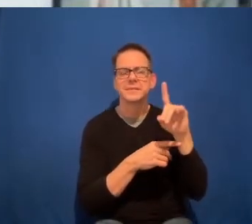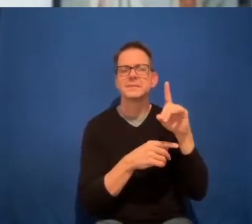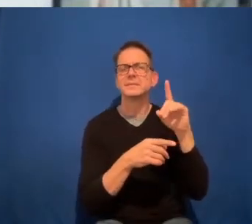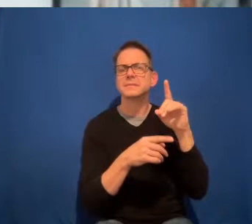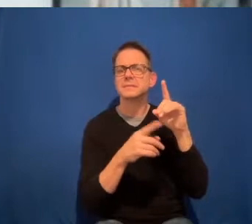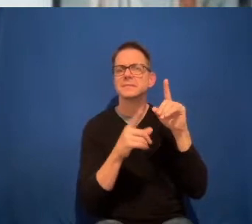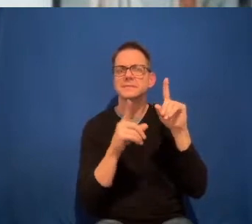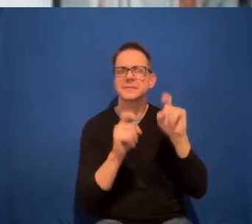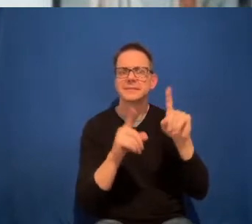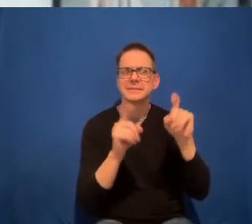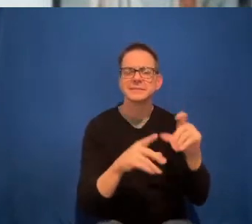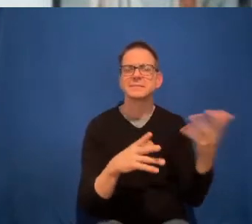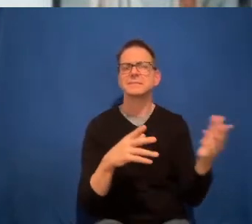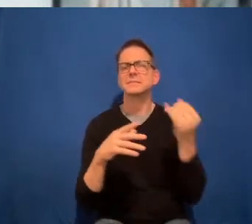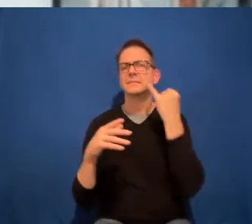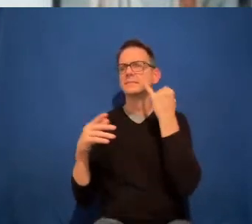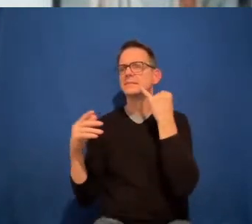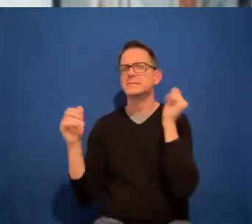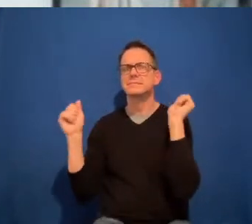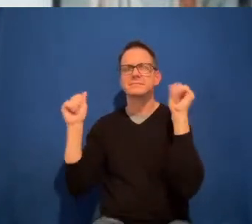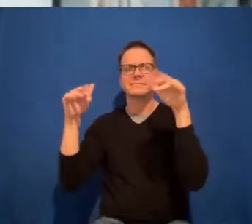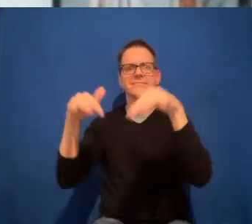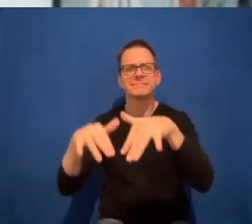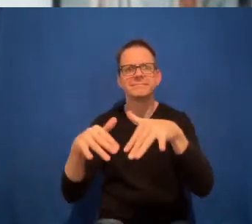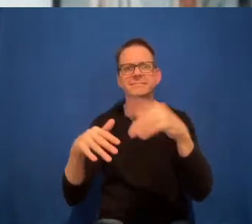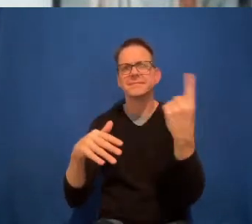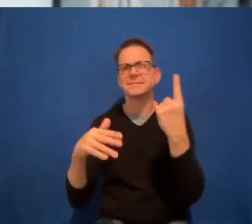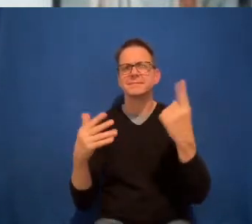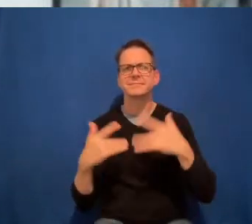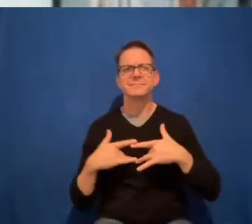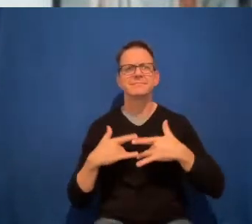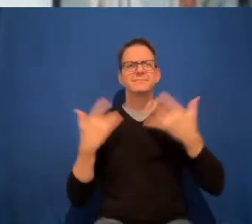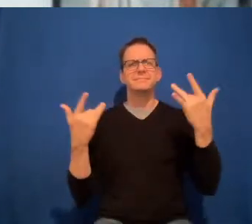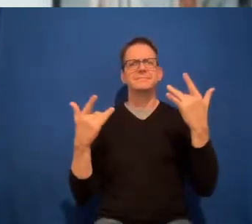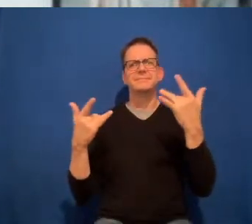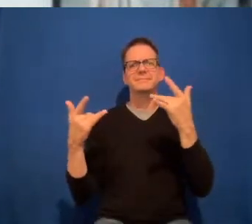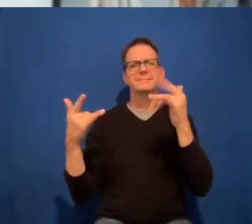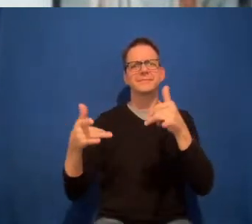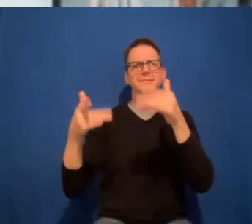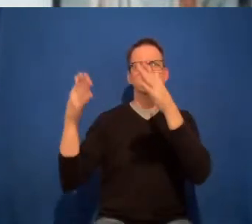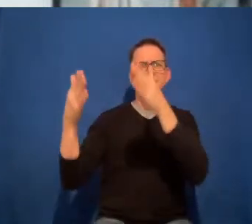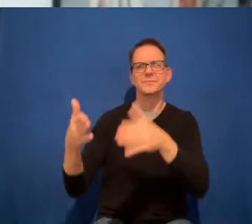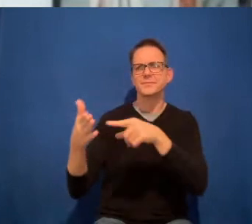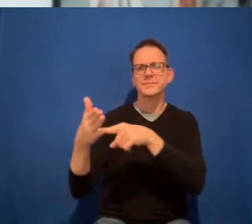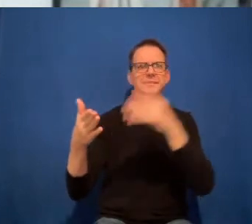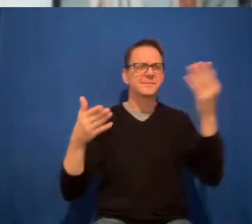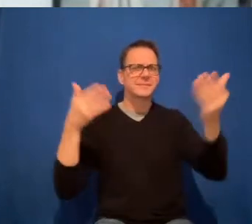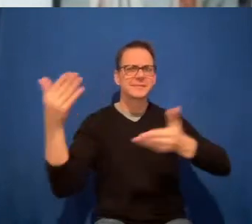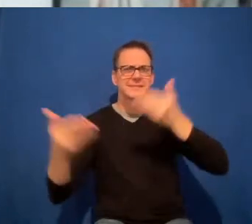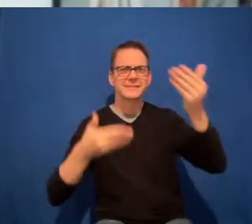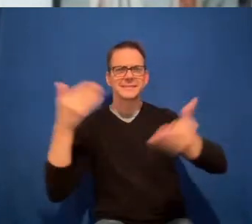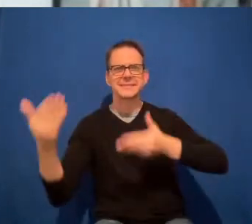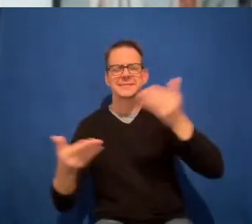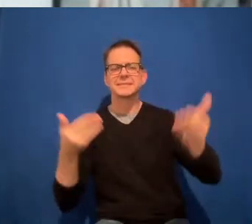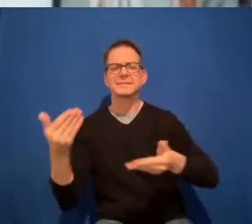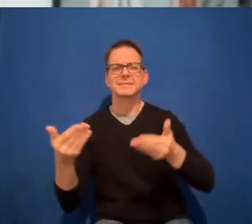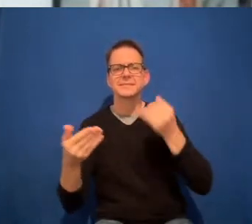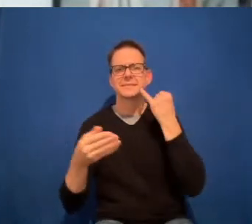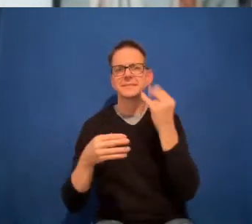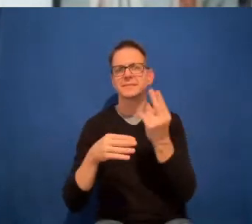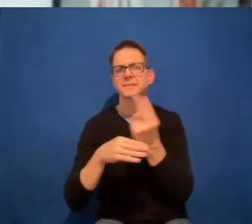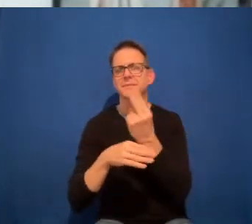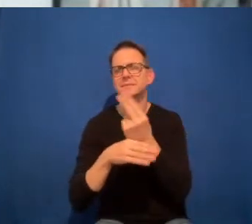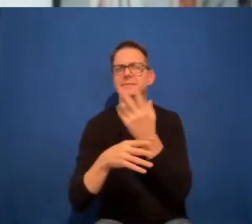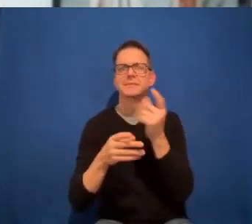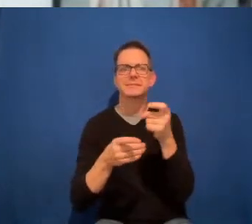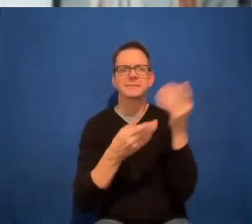for gatherings. Say you needed to have some kind of an in-person event. If you use these serially for the few days